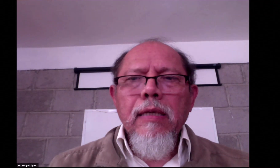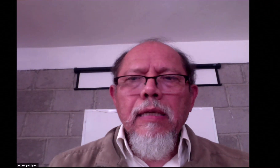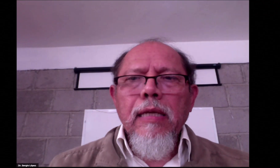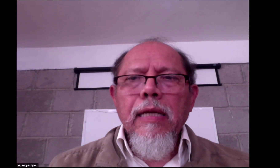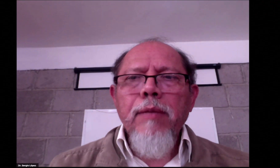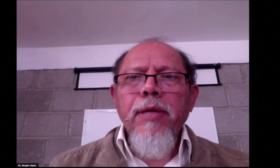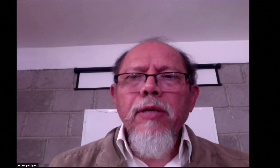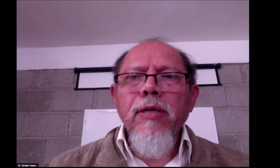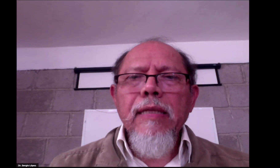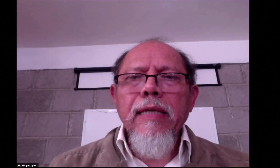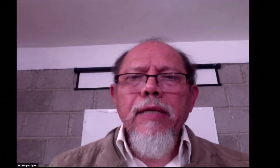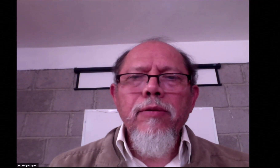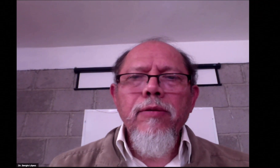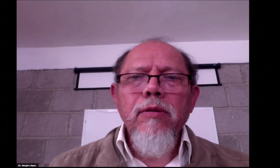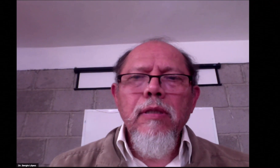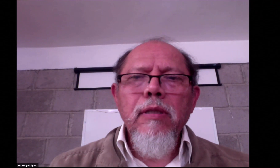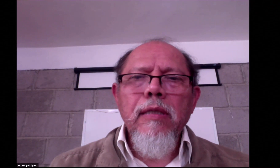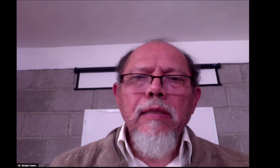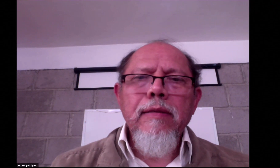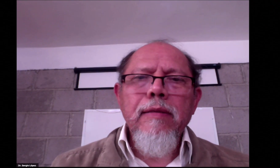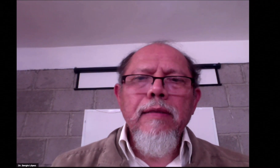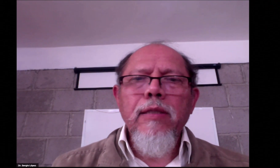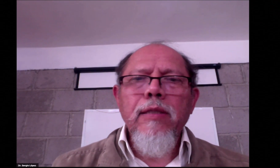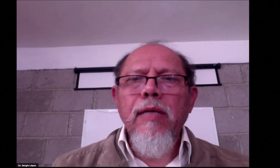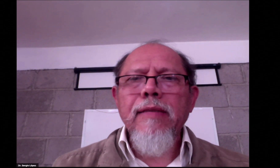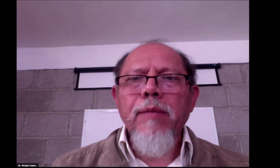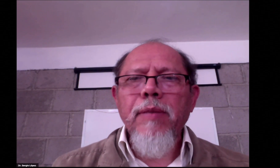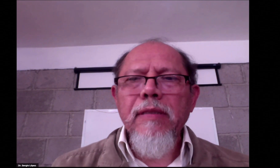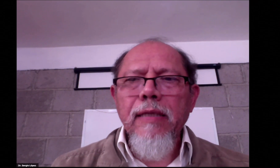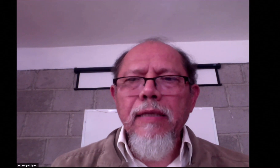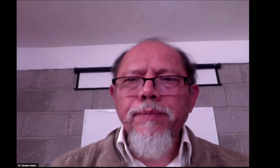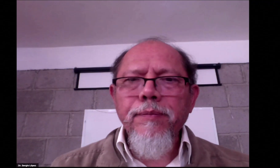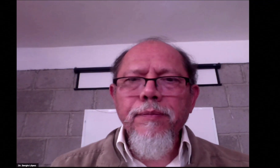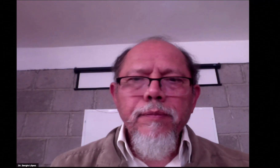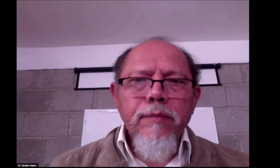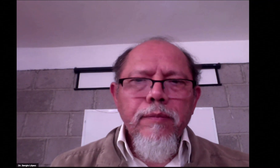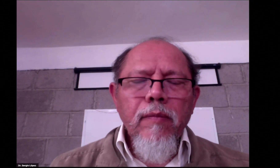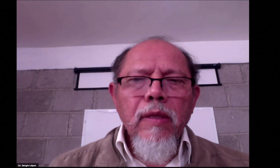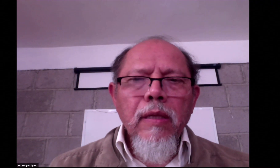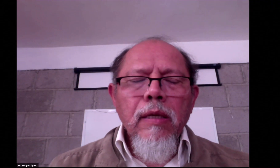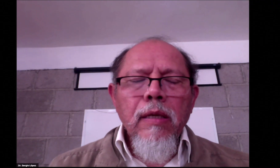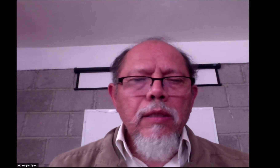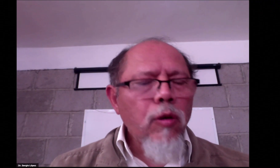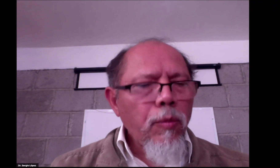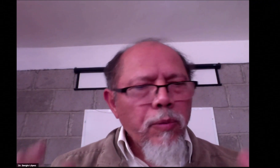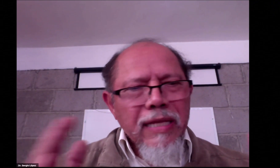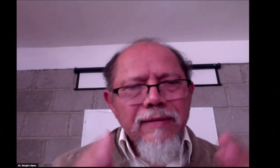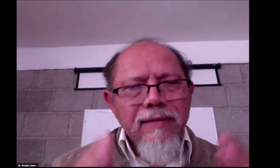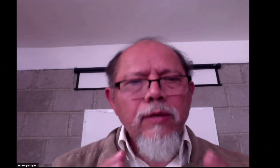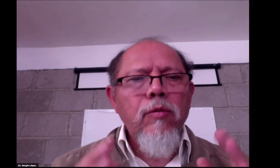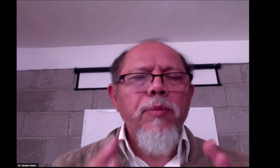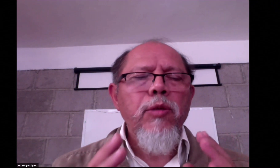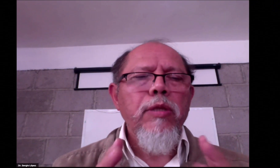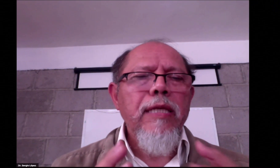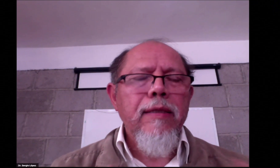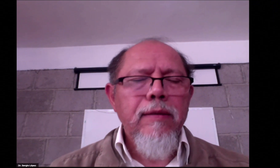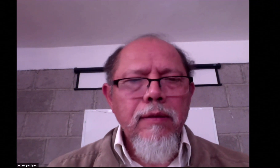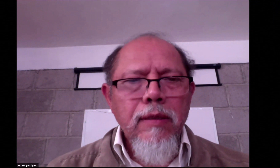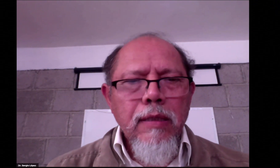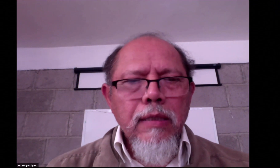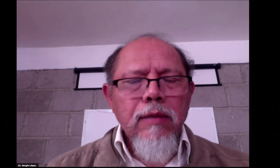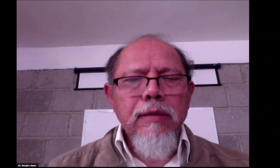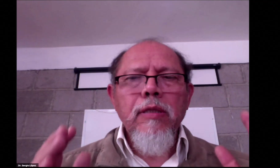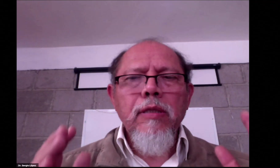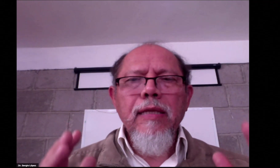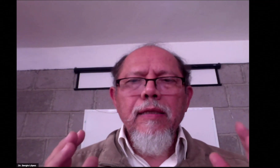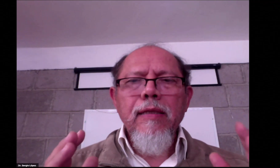important point. Most of them, in this sense of this disability,